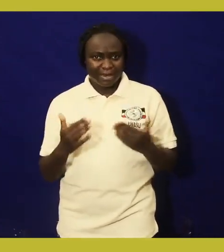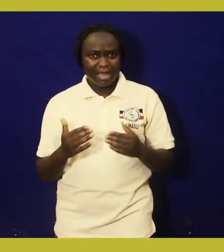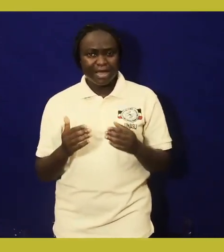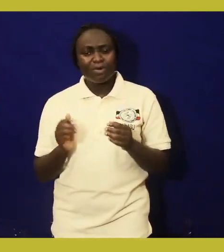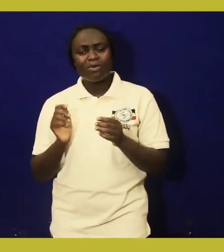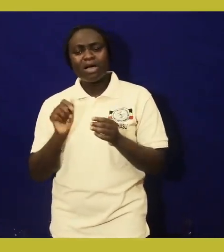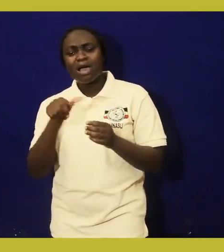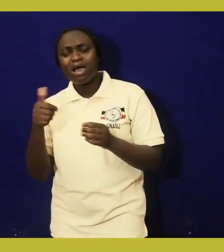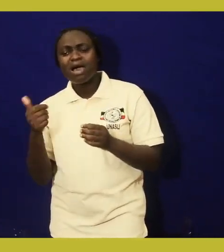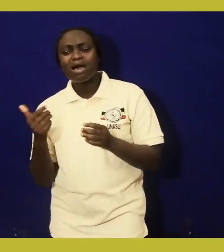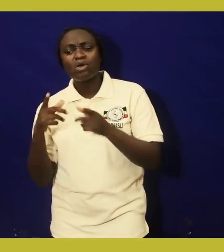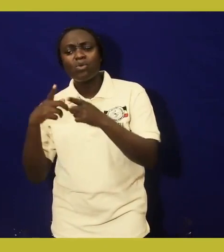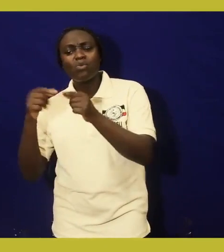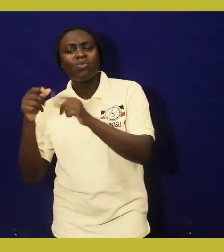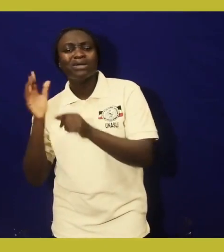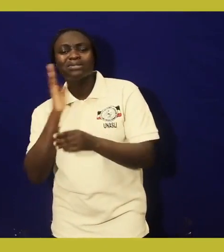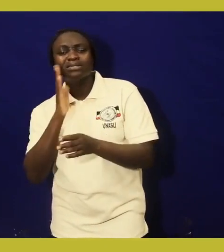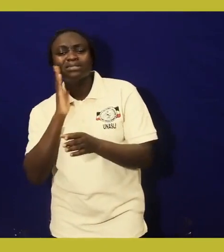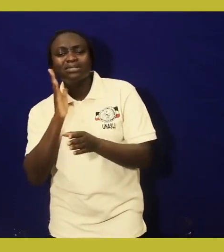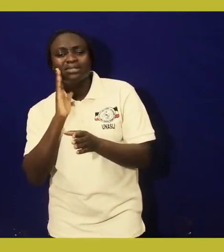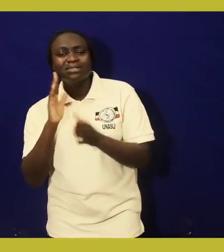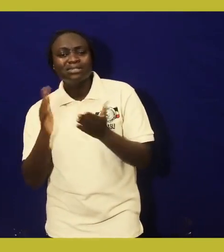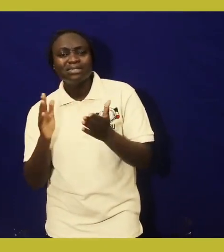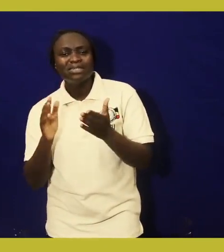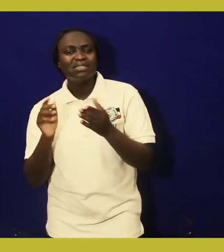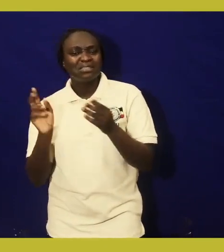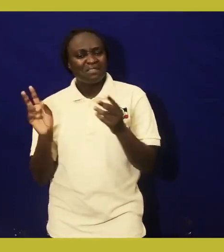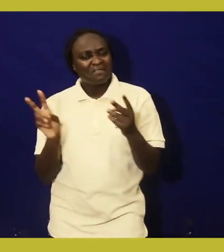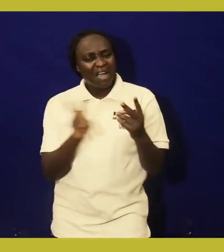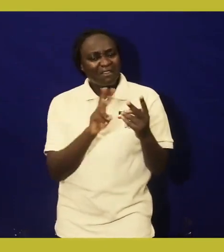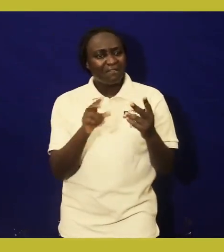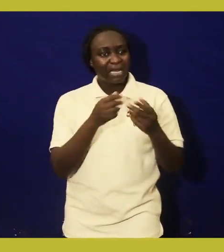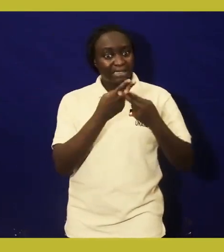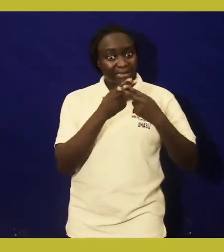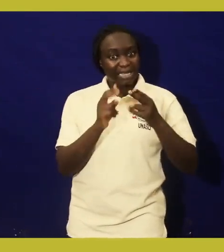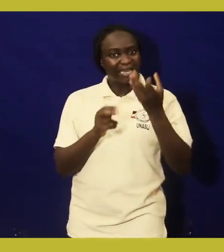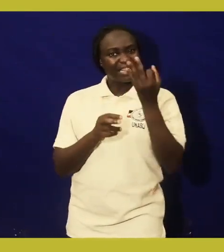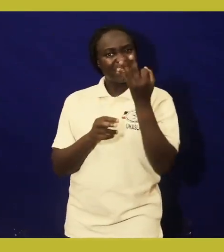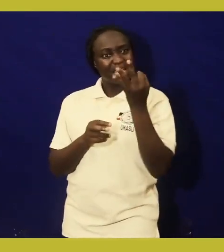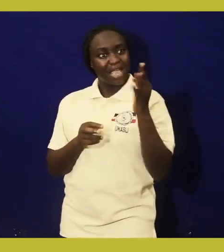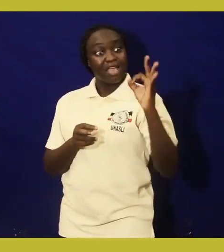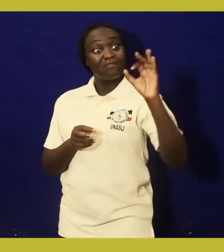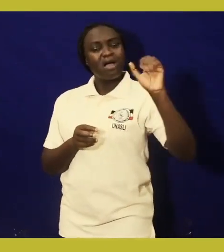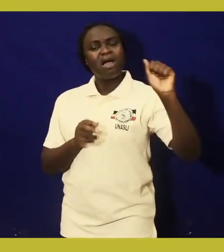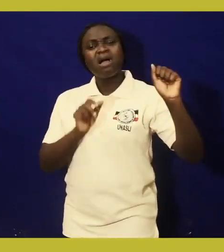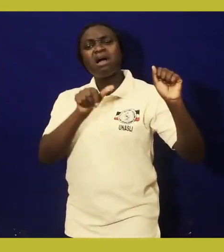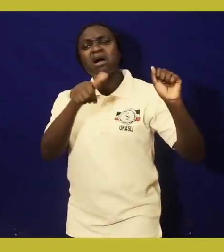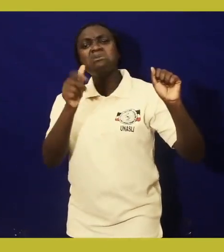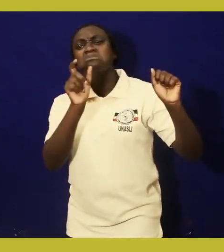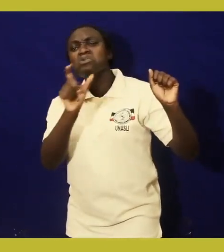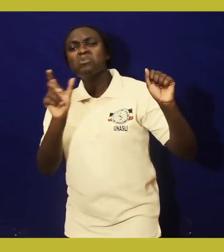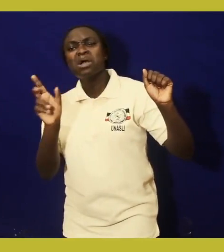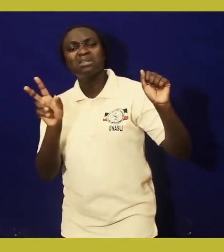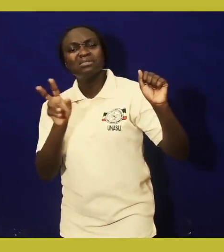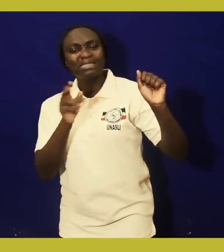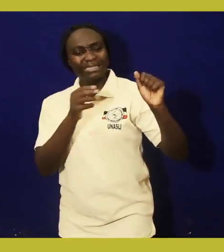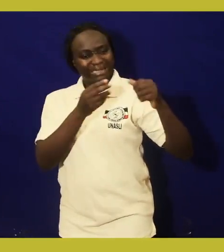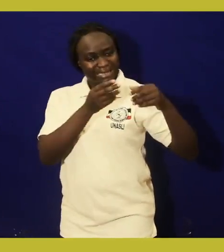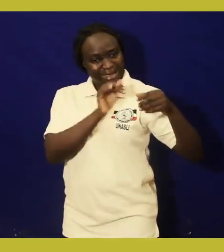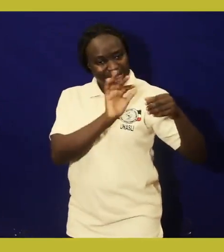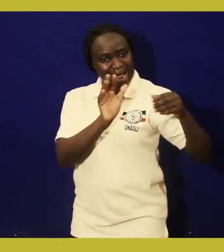Now we can make and build other English words which begin with